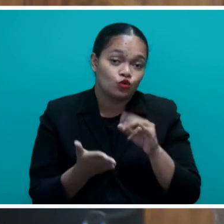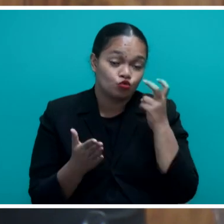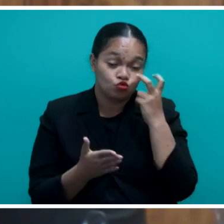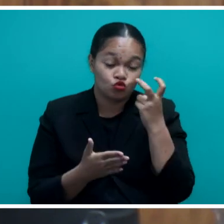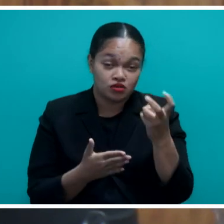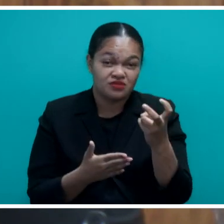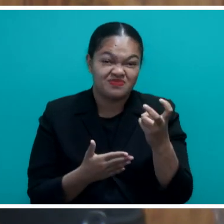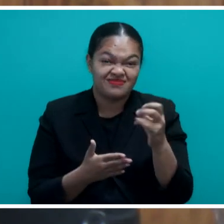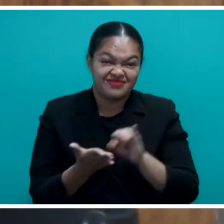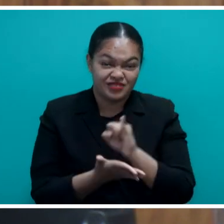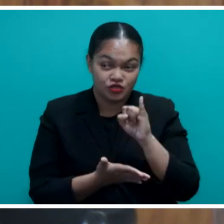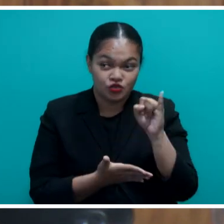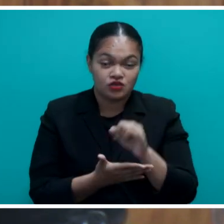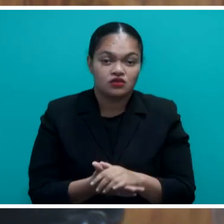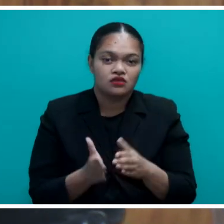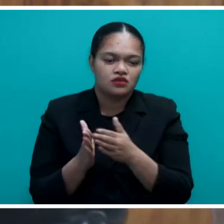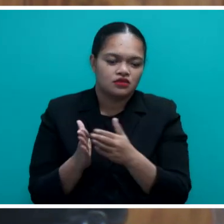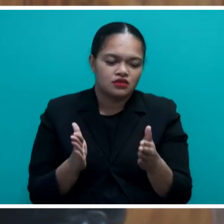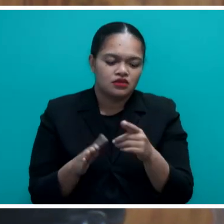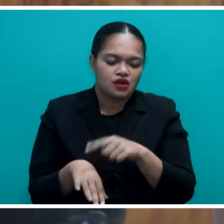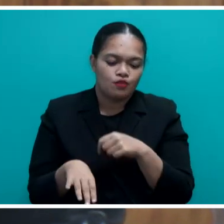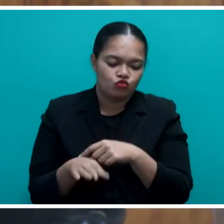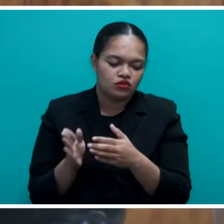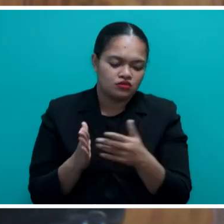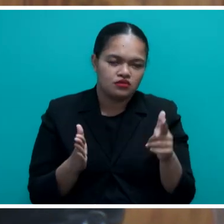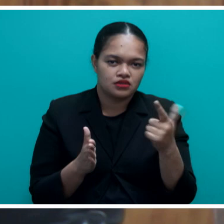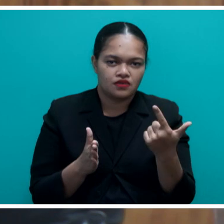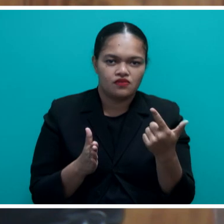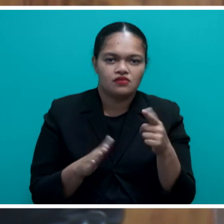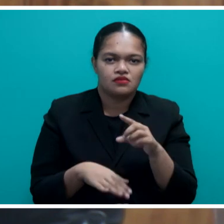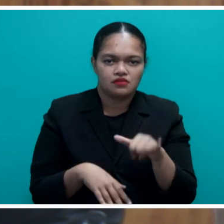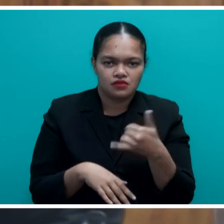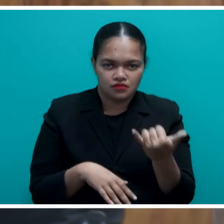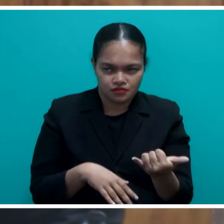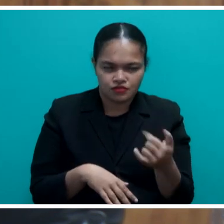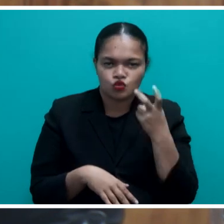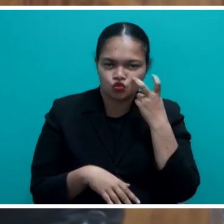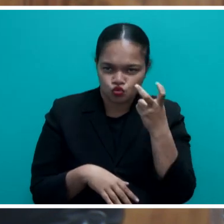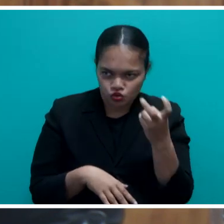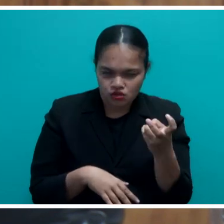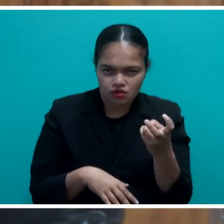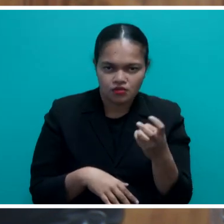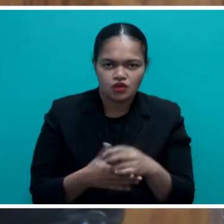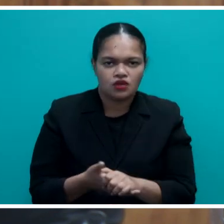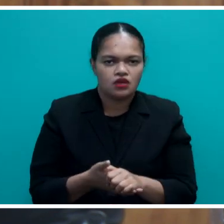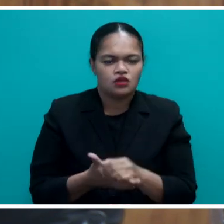30 April to 7 May. So much so that we are calling it Tourism Super Week.